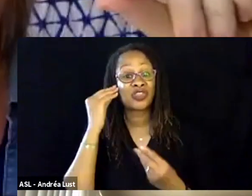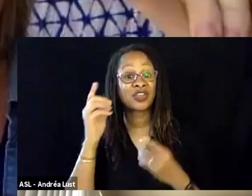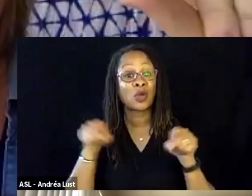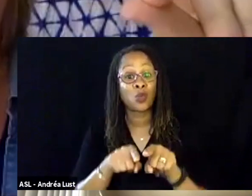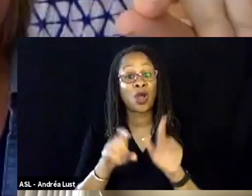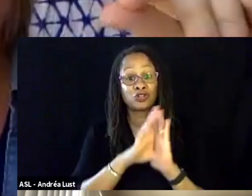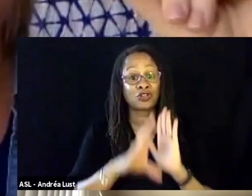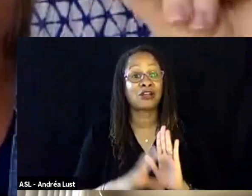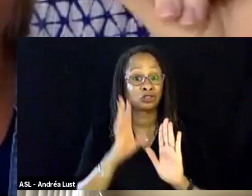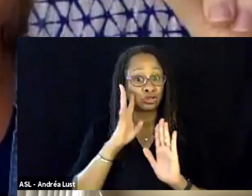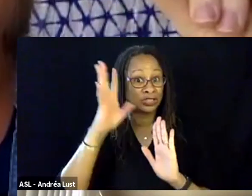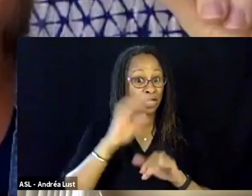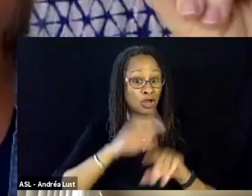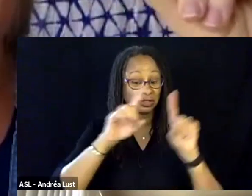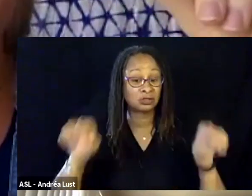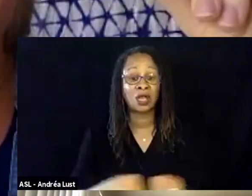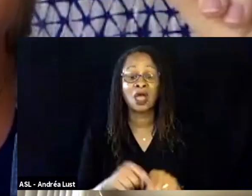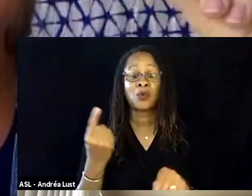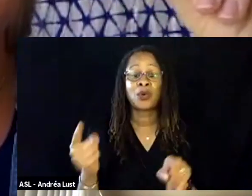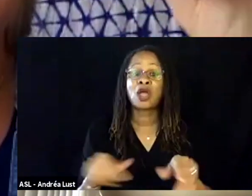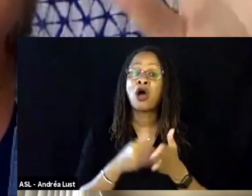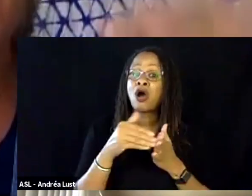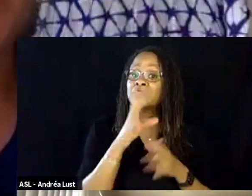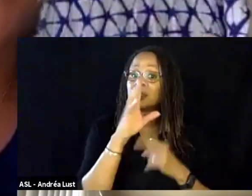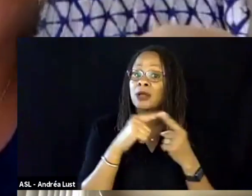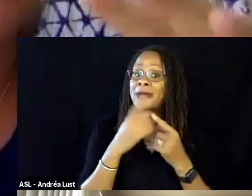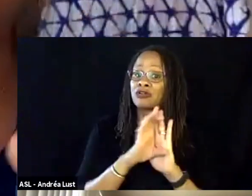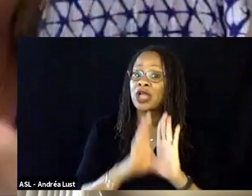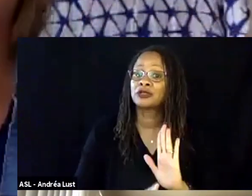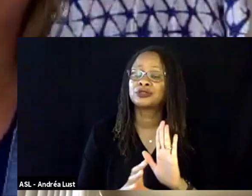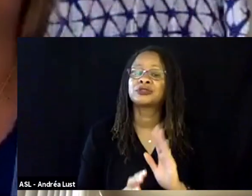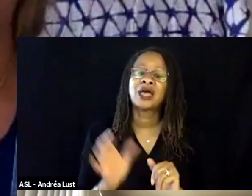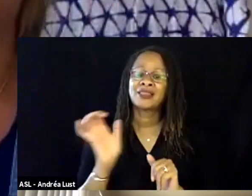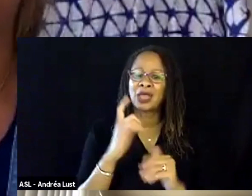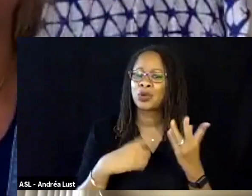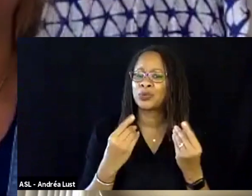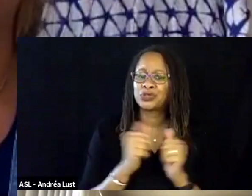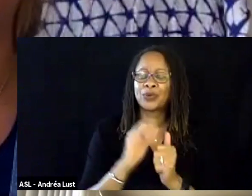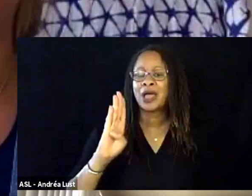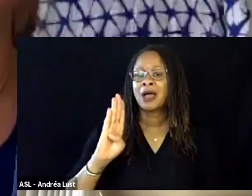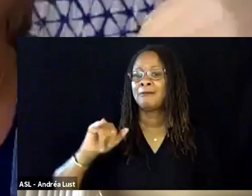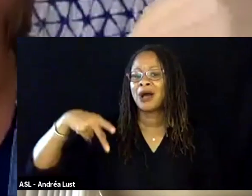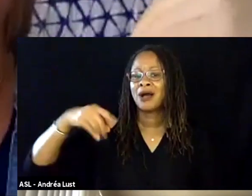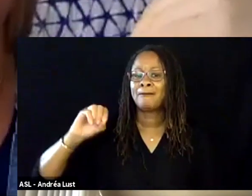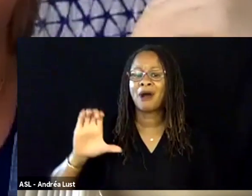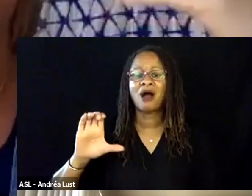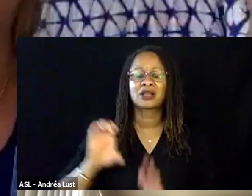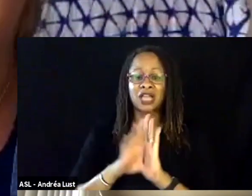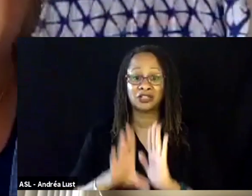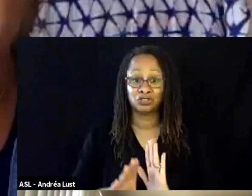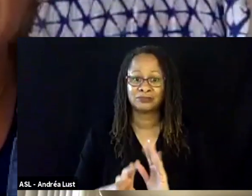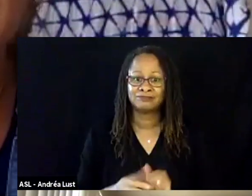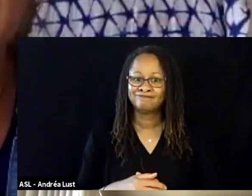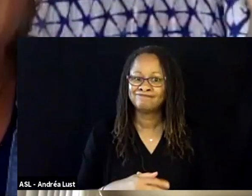characters on screen, we so often talk about characters like, what are we doing with our BIPOC characters? Well, are you considering what you're doing with